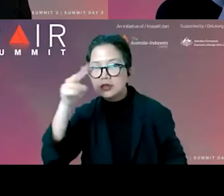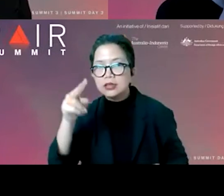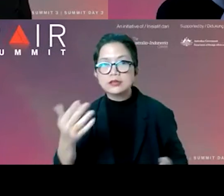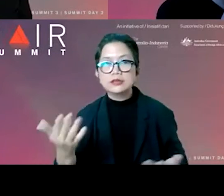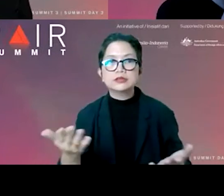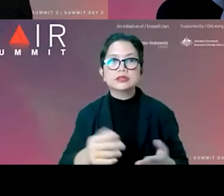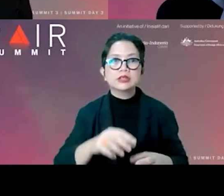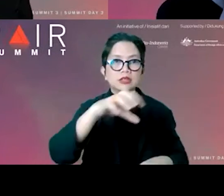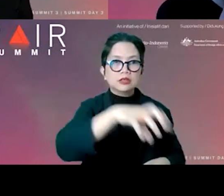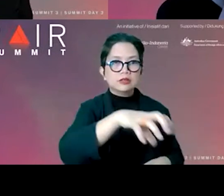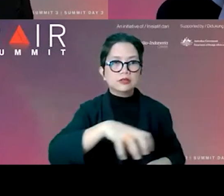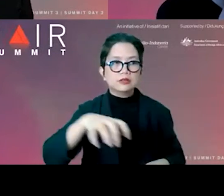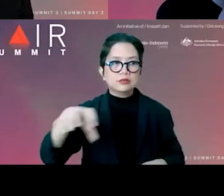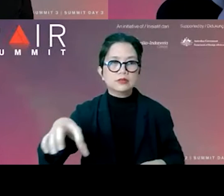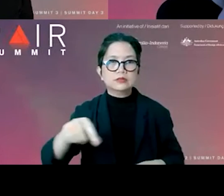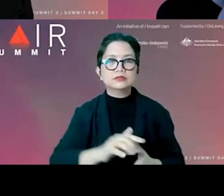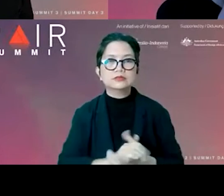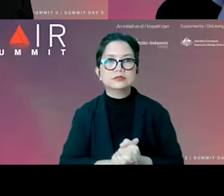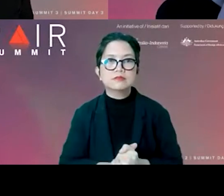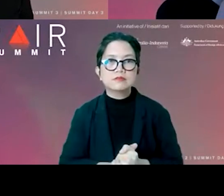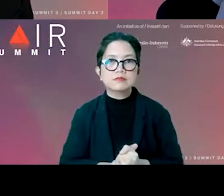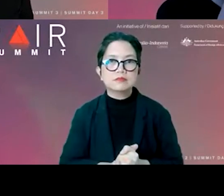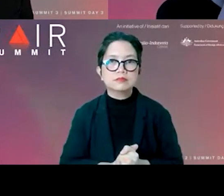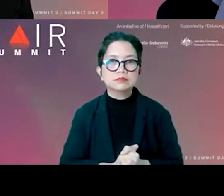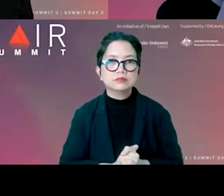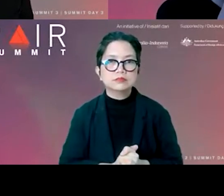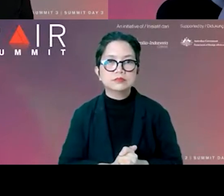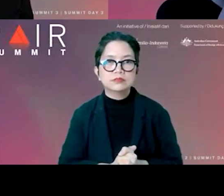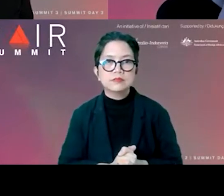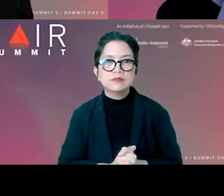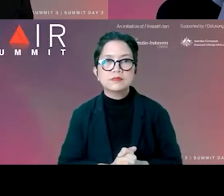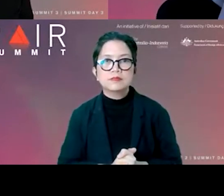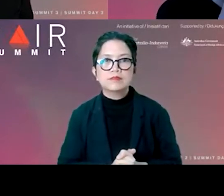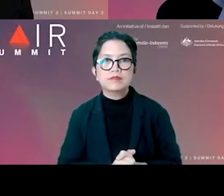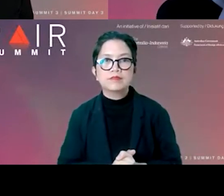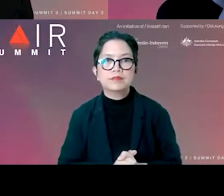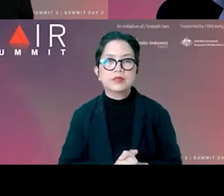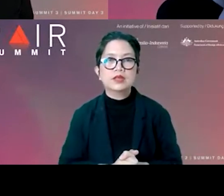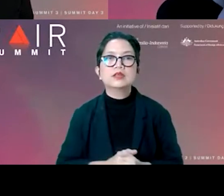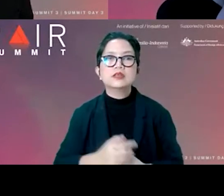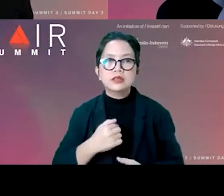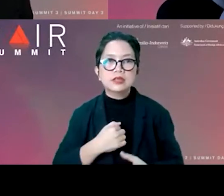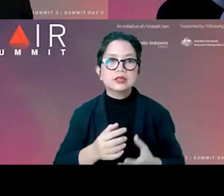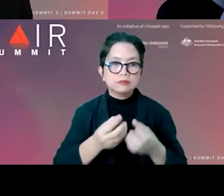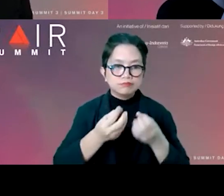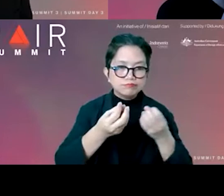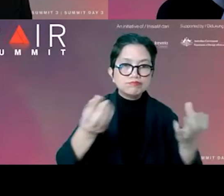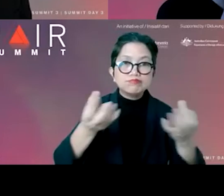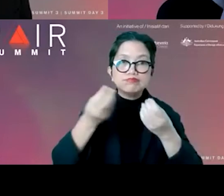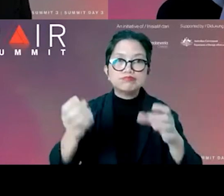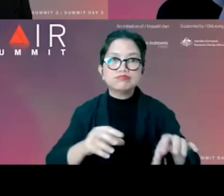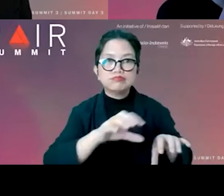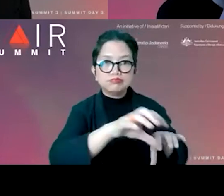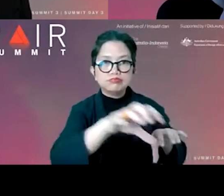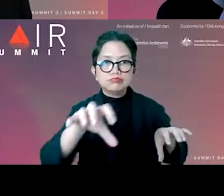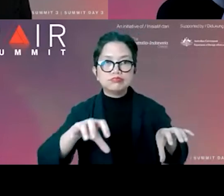Interestingly, it's, you know, they estimate, I read one report that estimated that the informal sector is about 3/4 of Indonesia's labour force, could